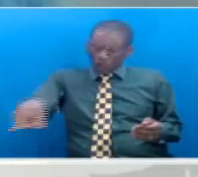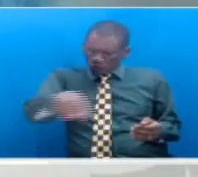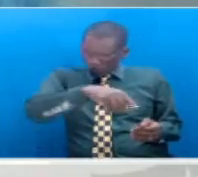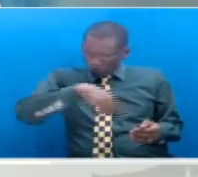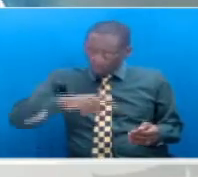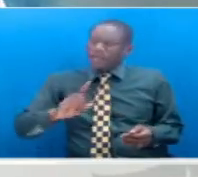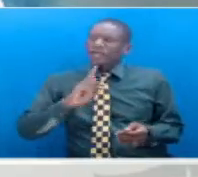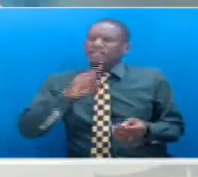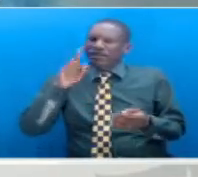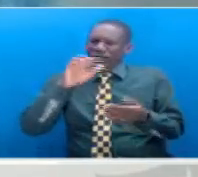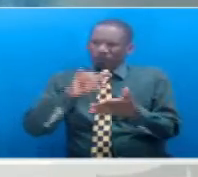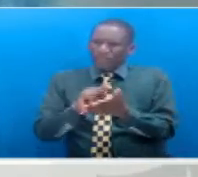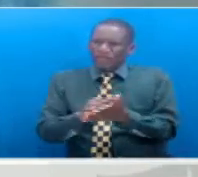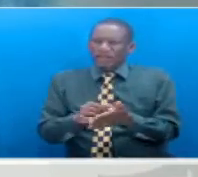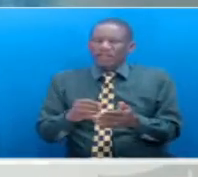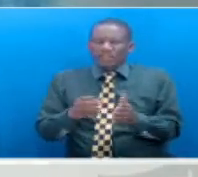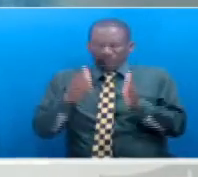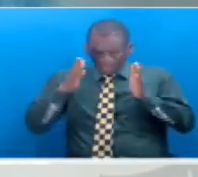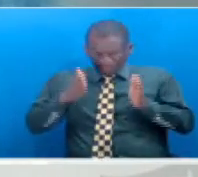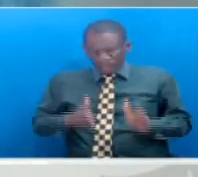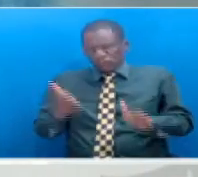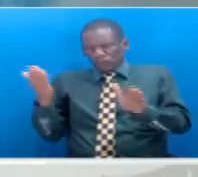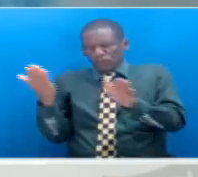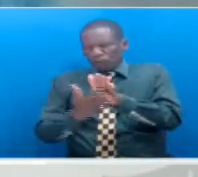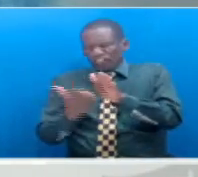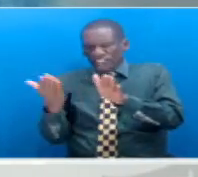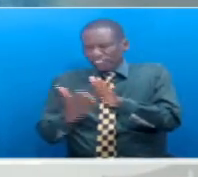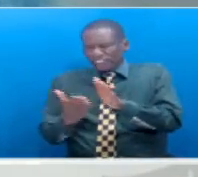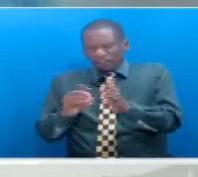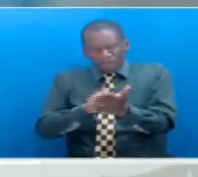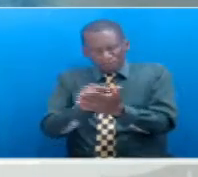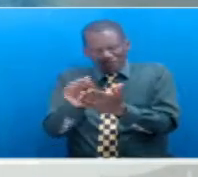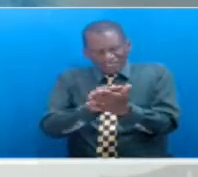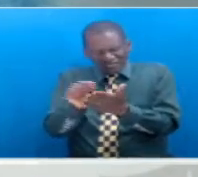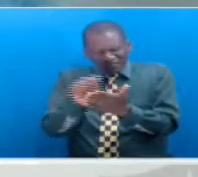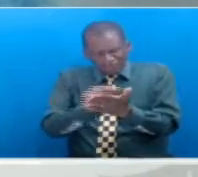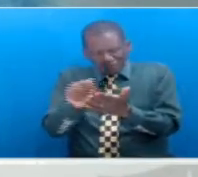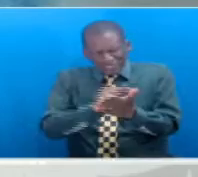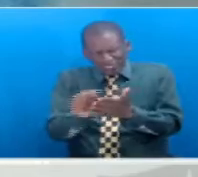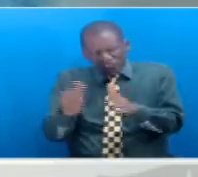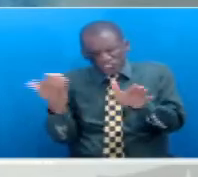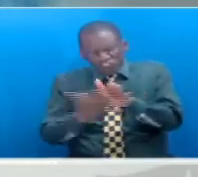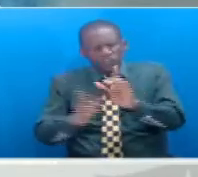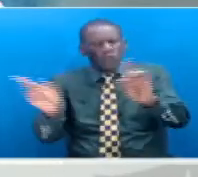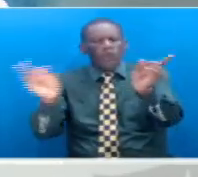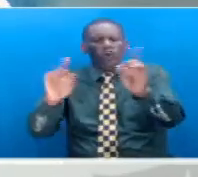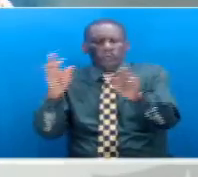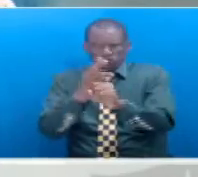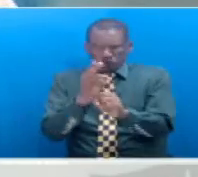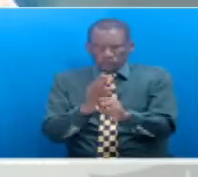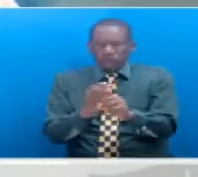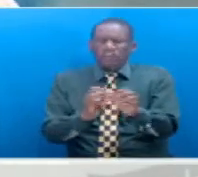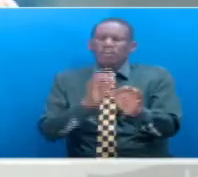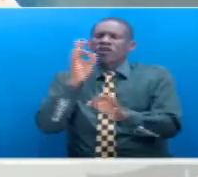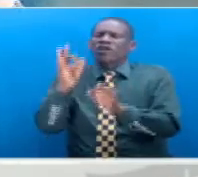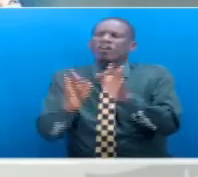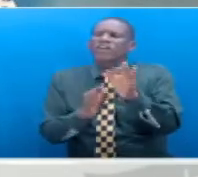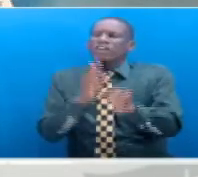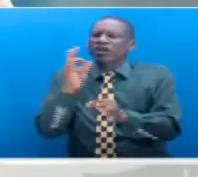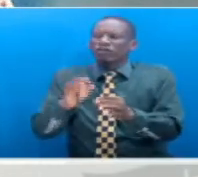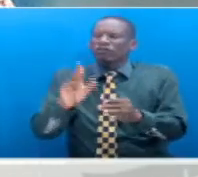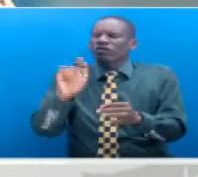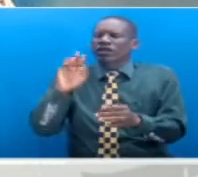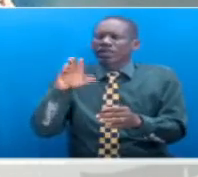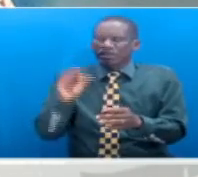We are saying that the physical register will not be used as long as the